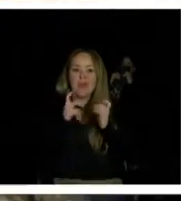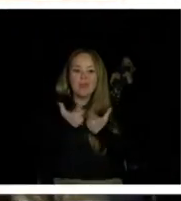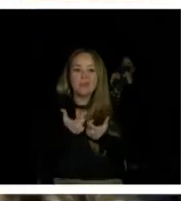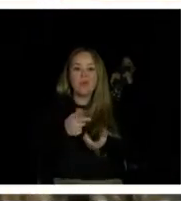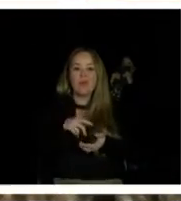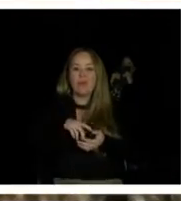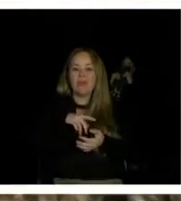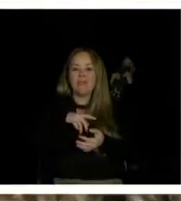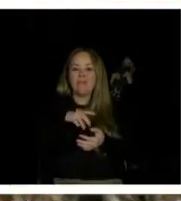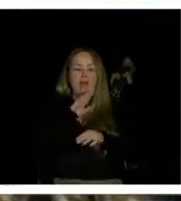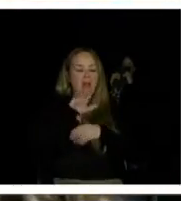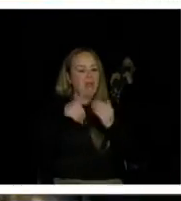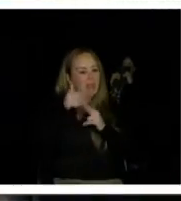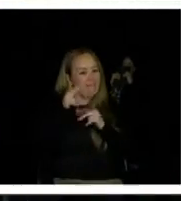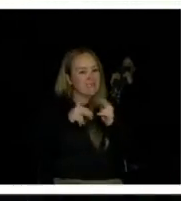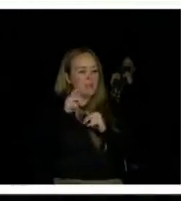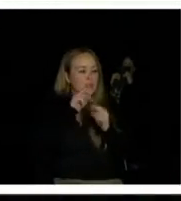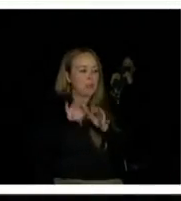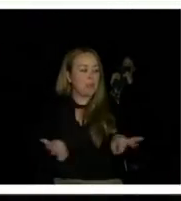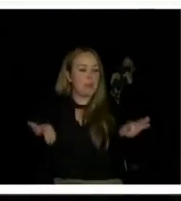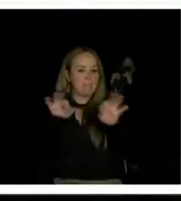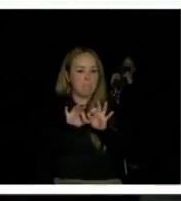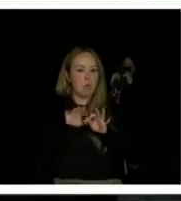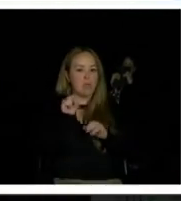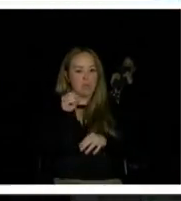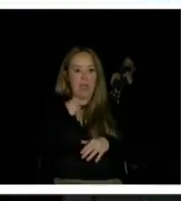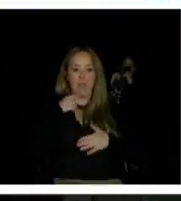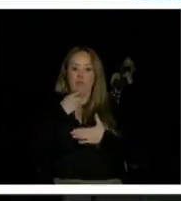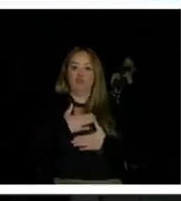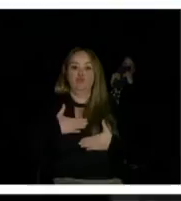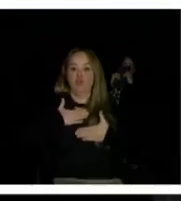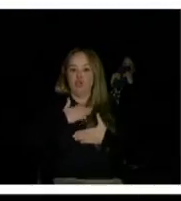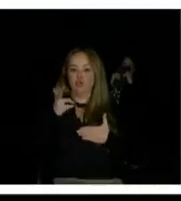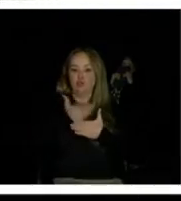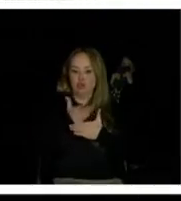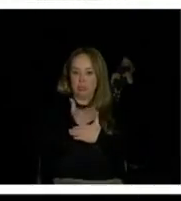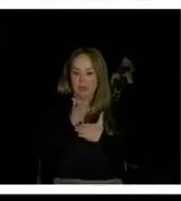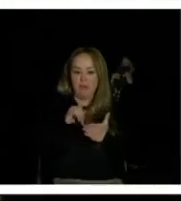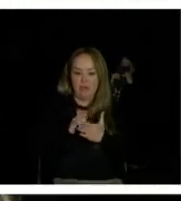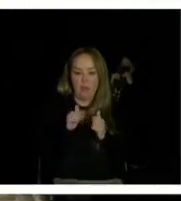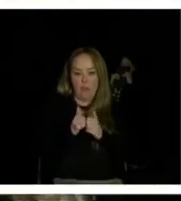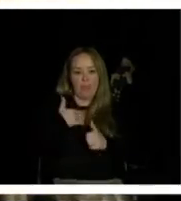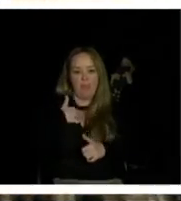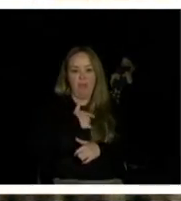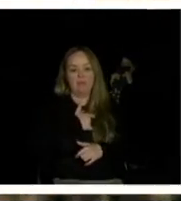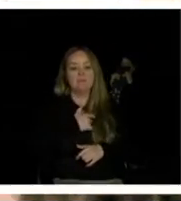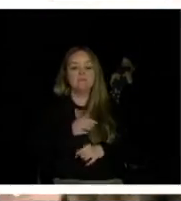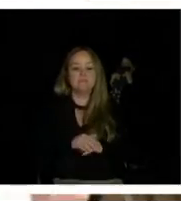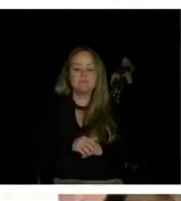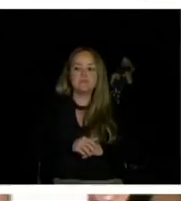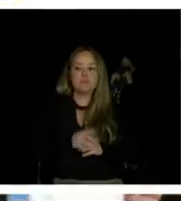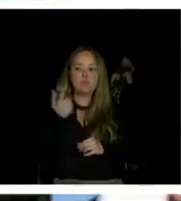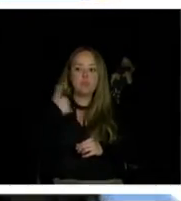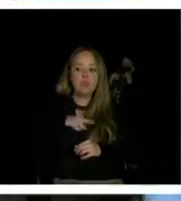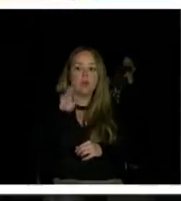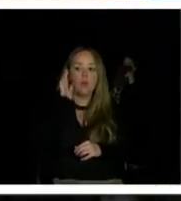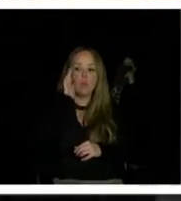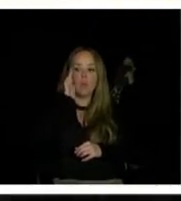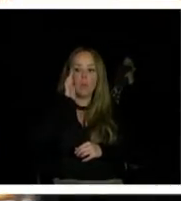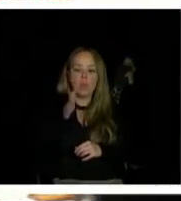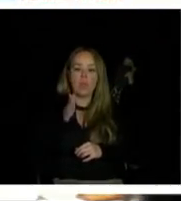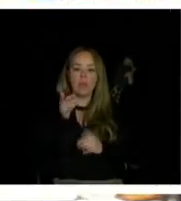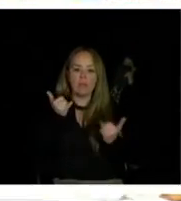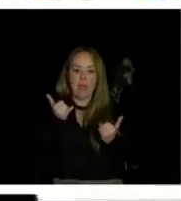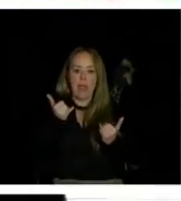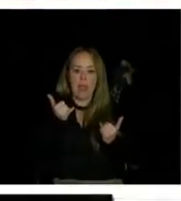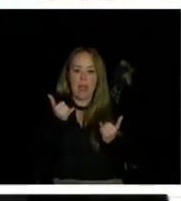but facilities matter with that as well. So I appreciate you sharing that with us. So we're gonna wrap